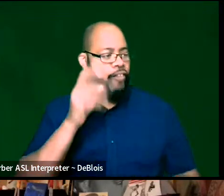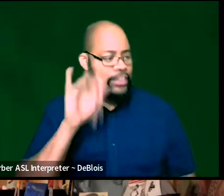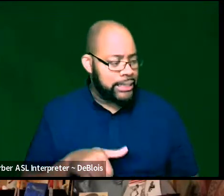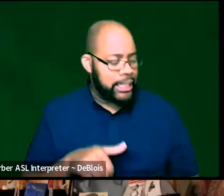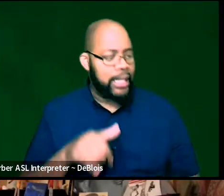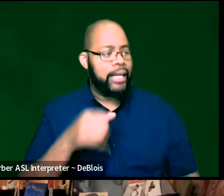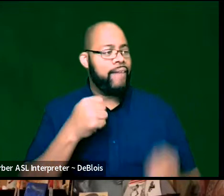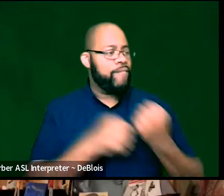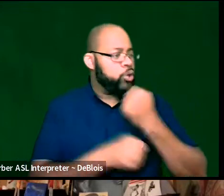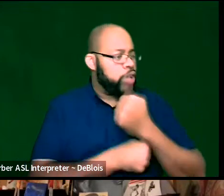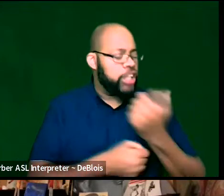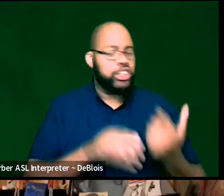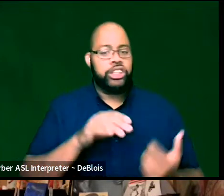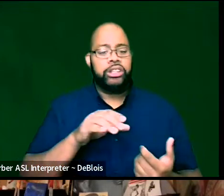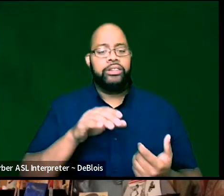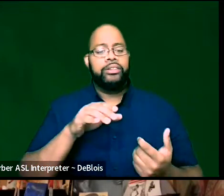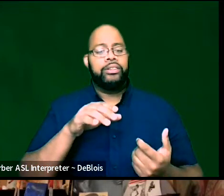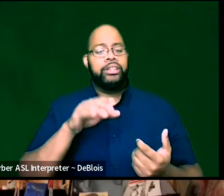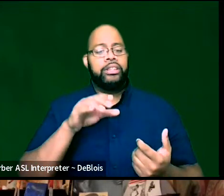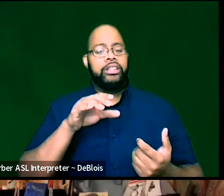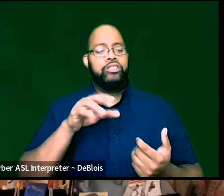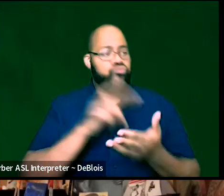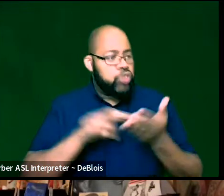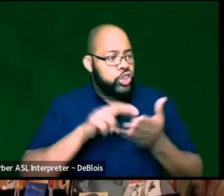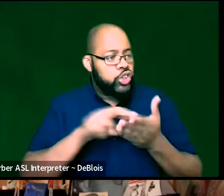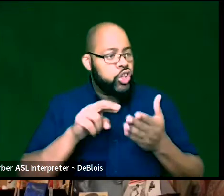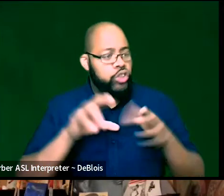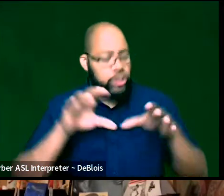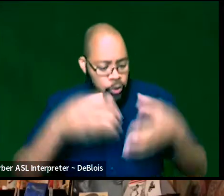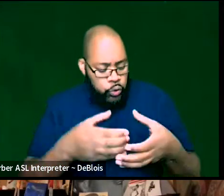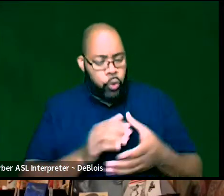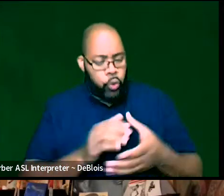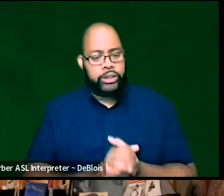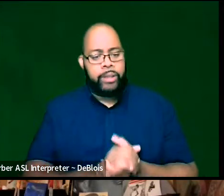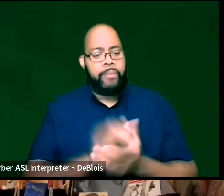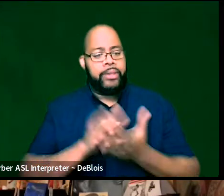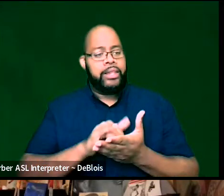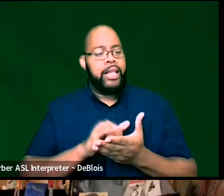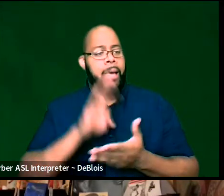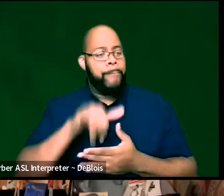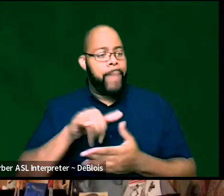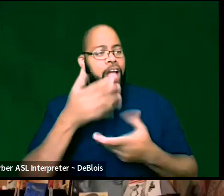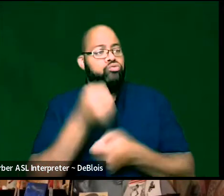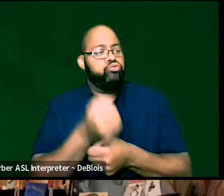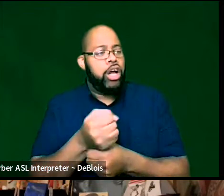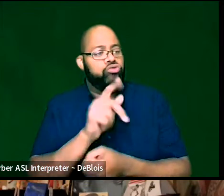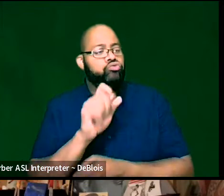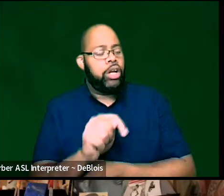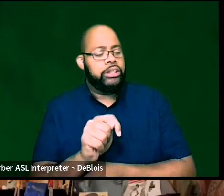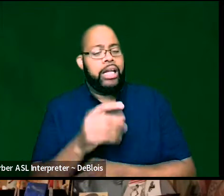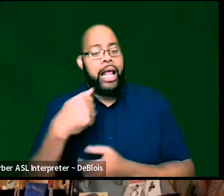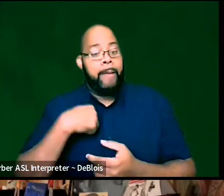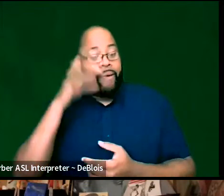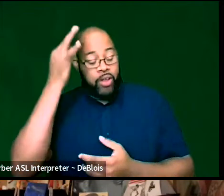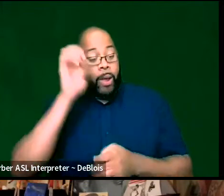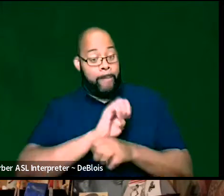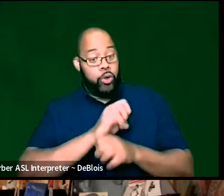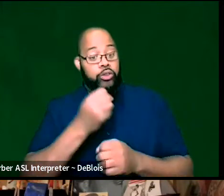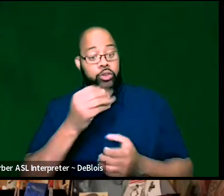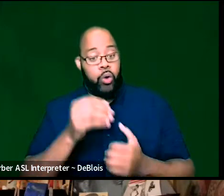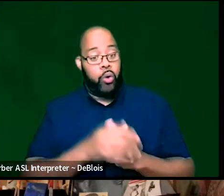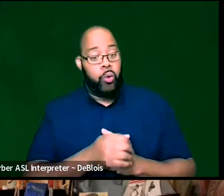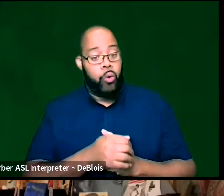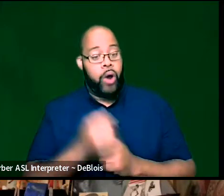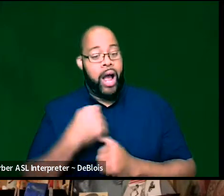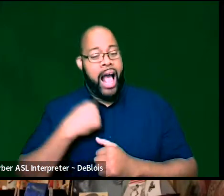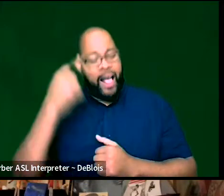Bay Foundation, the Chesapeake Research Consortium, the Chesapeake Bay Trust, and then I'm a federal employee, so